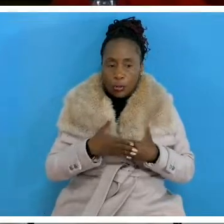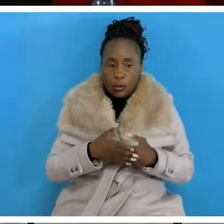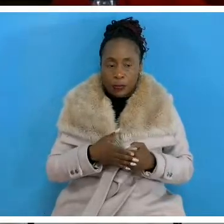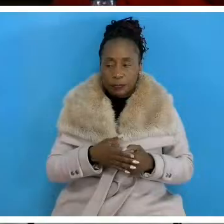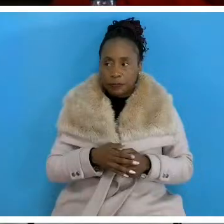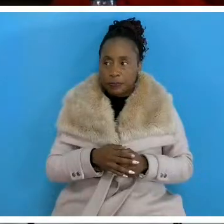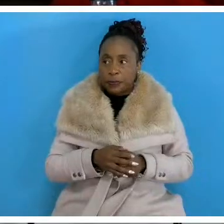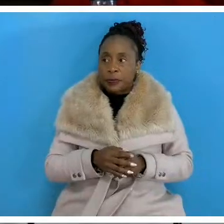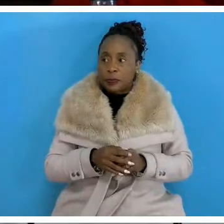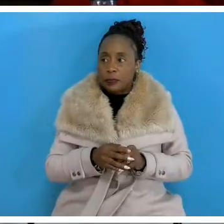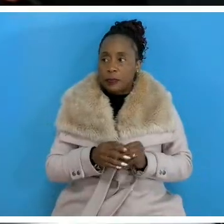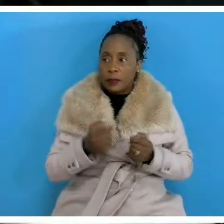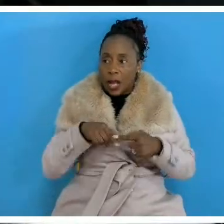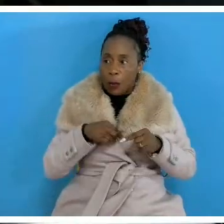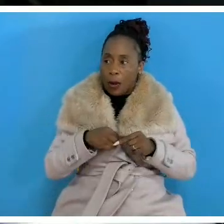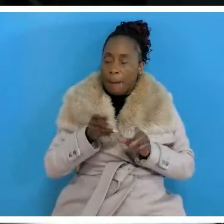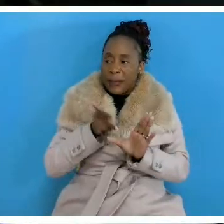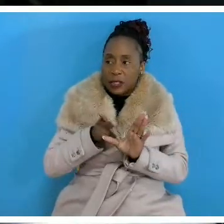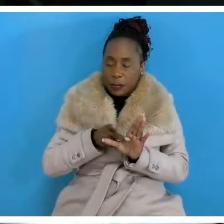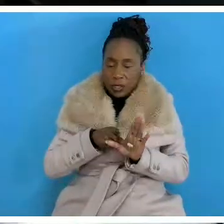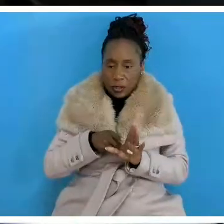community participation. Thank you.